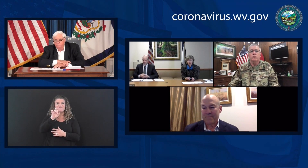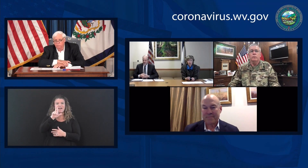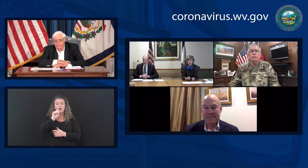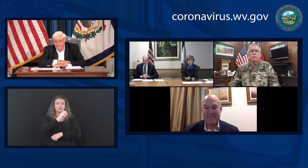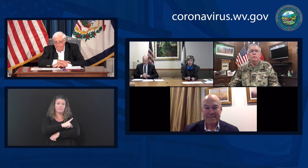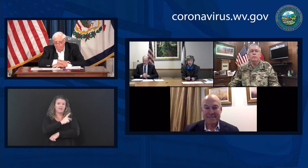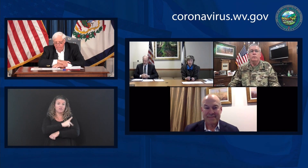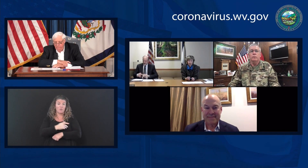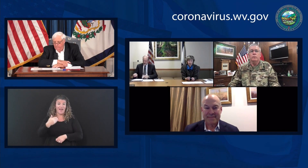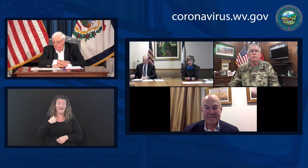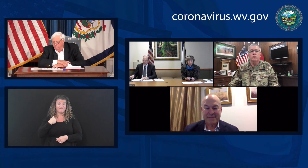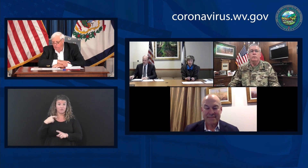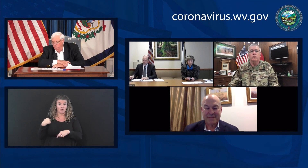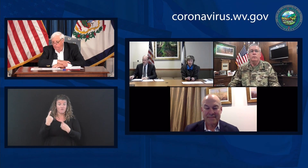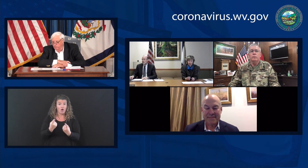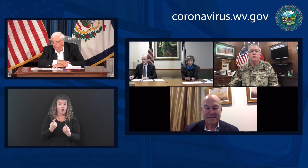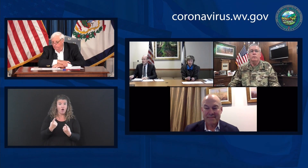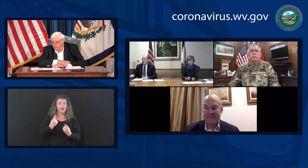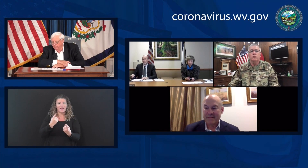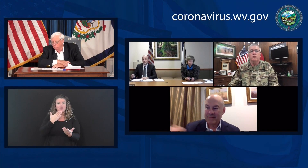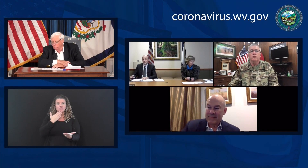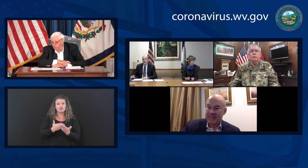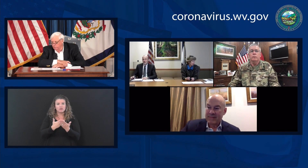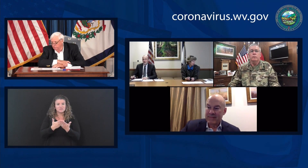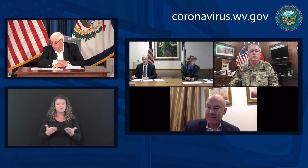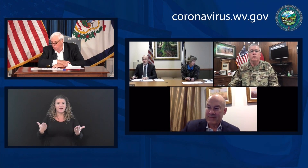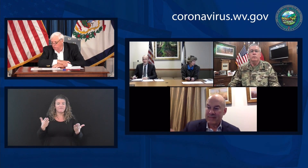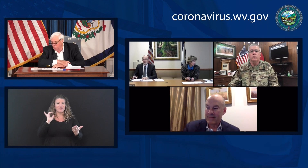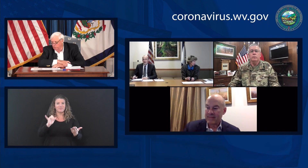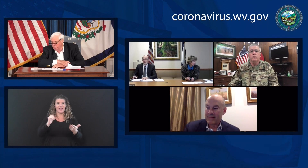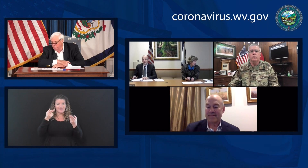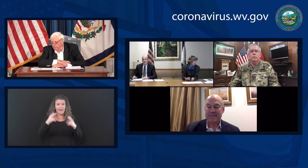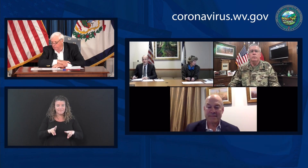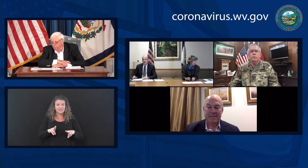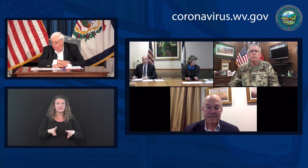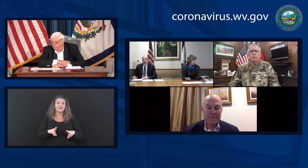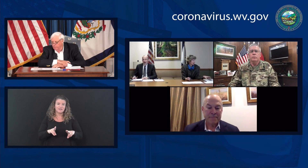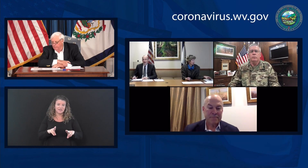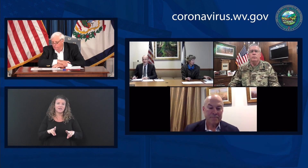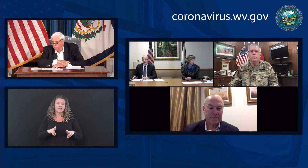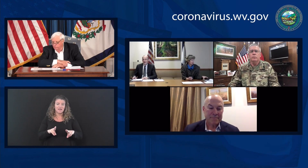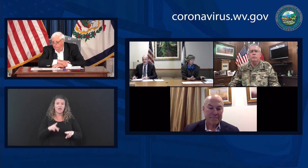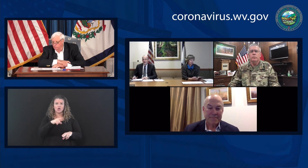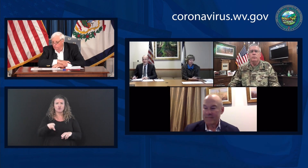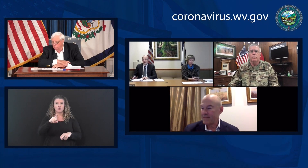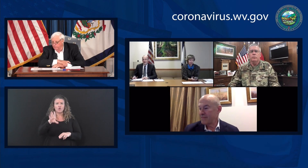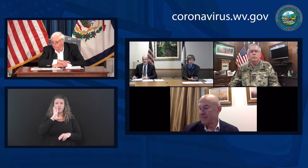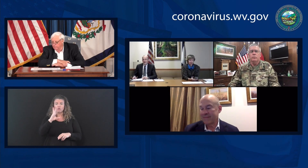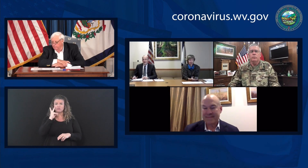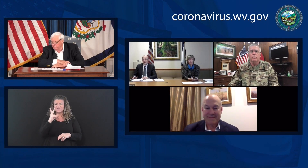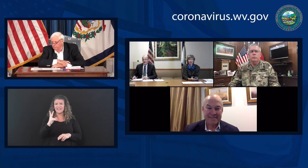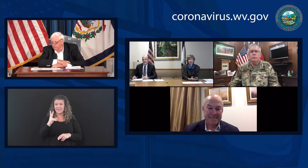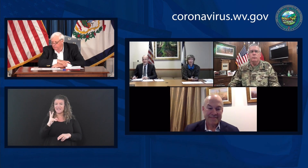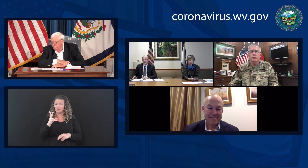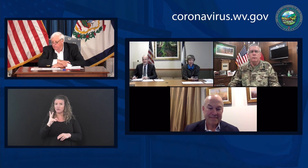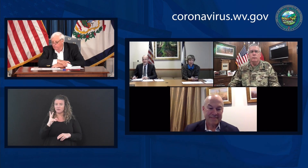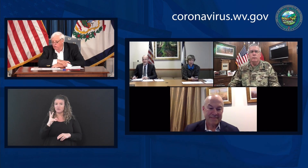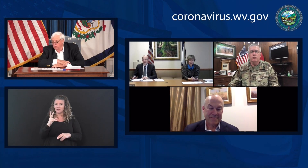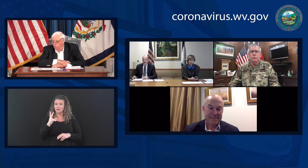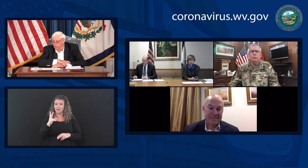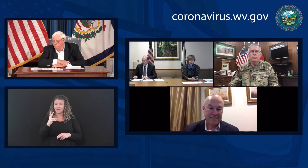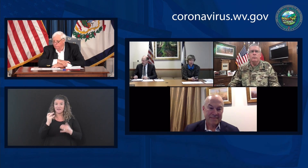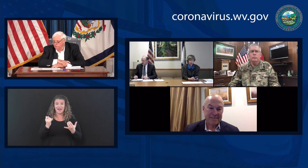patients that we have and all the good stuff that is going on. And you'll see real quickly that